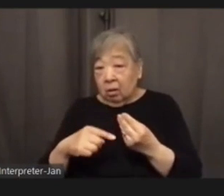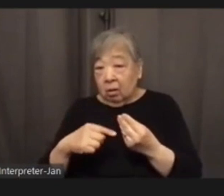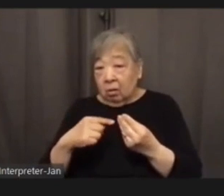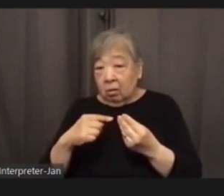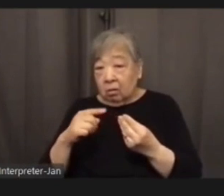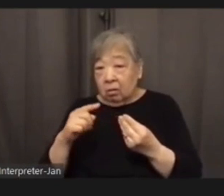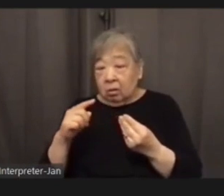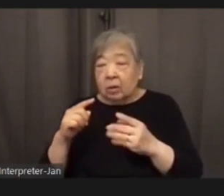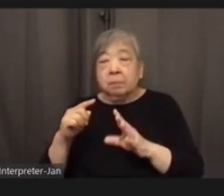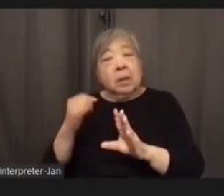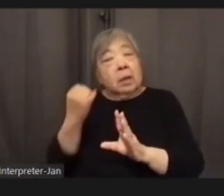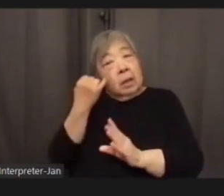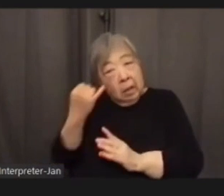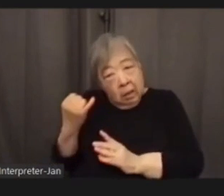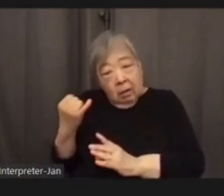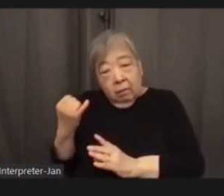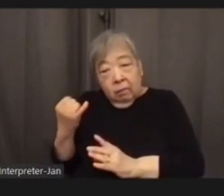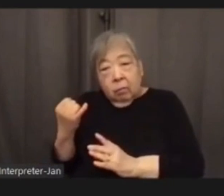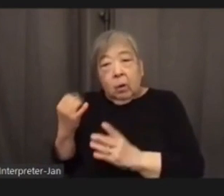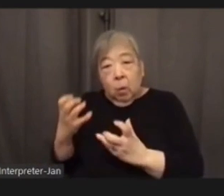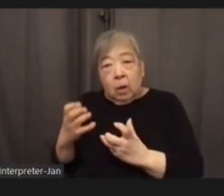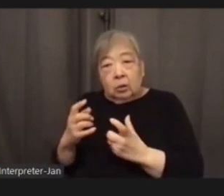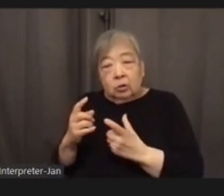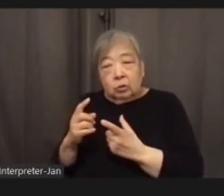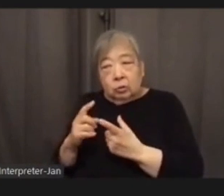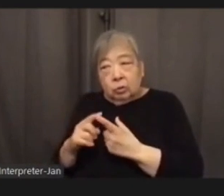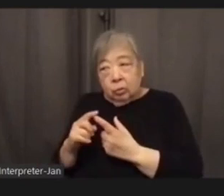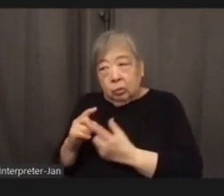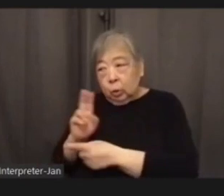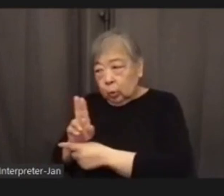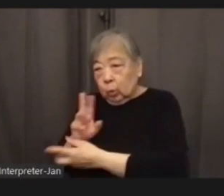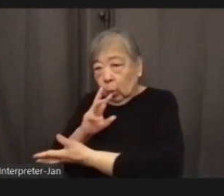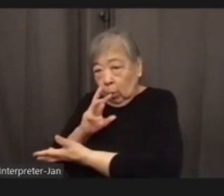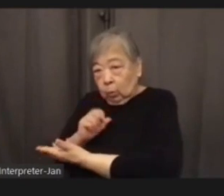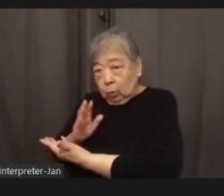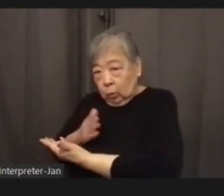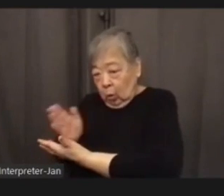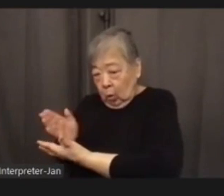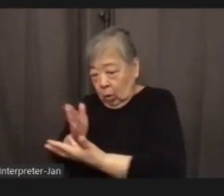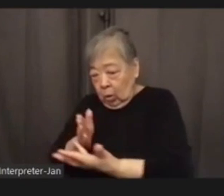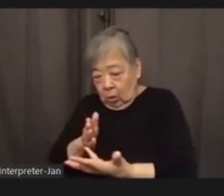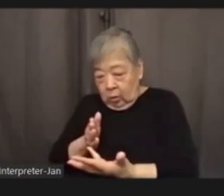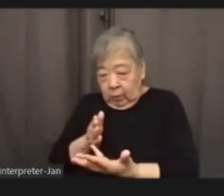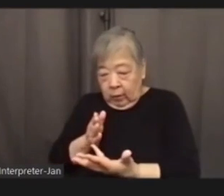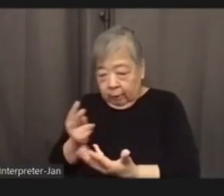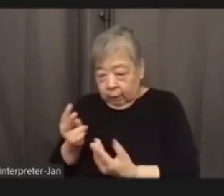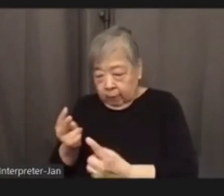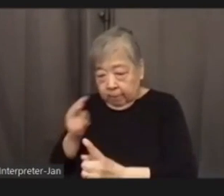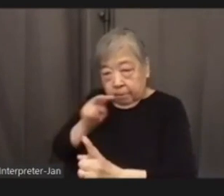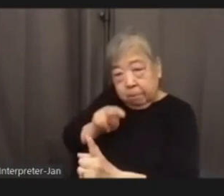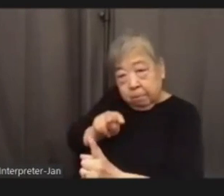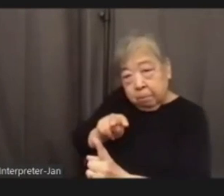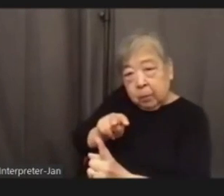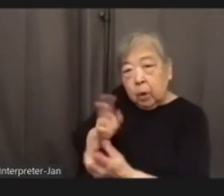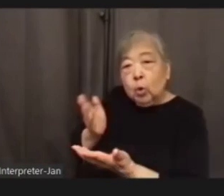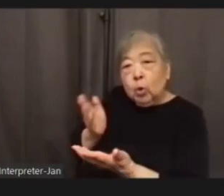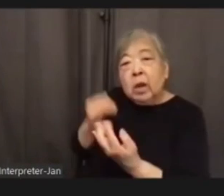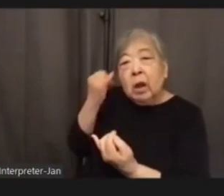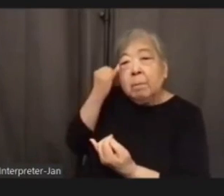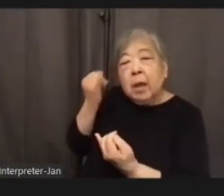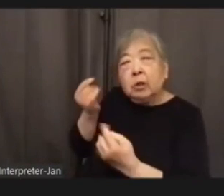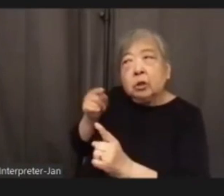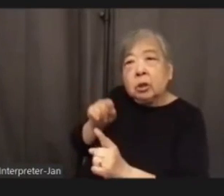to if we were going to record older stuff, to reimagine it in a way that was going to create